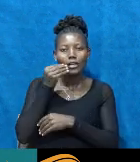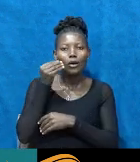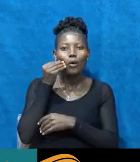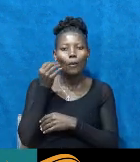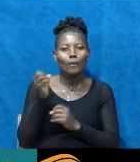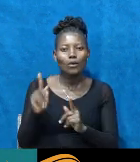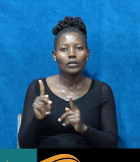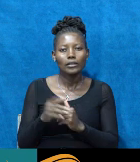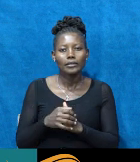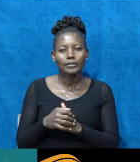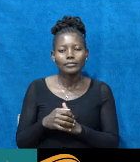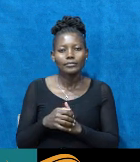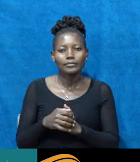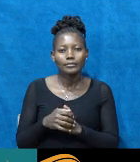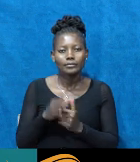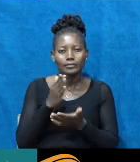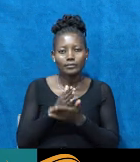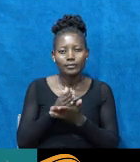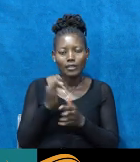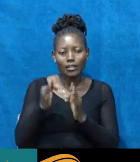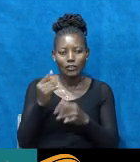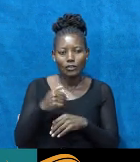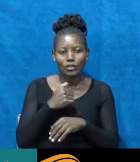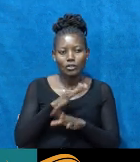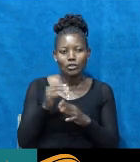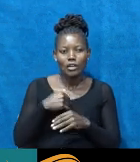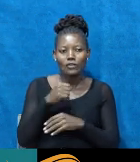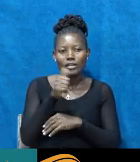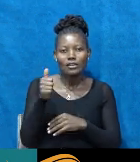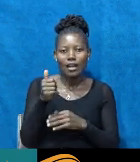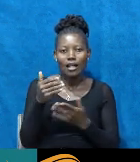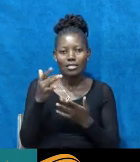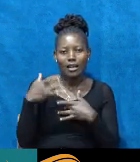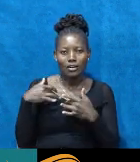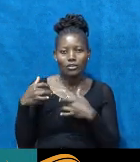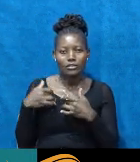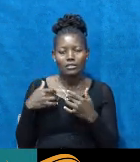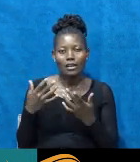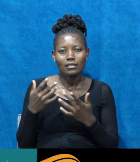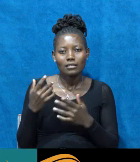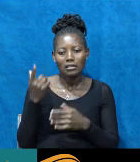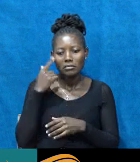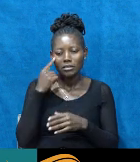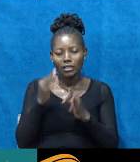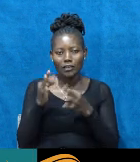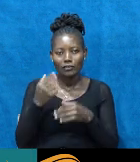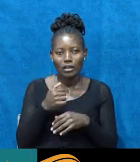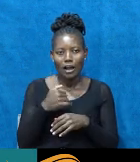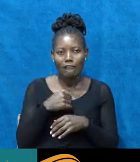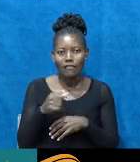Yep. All right, if there's no any other concern, is that let me see, there's something on the